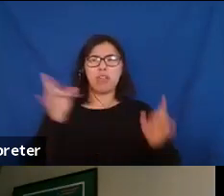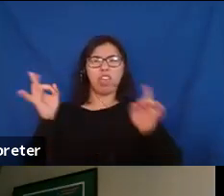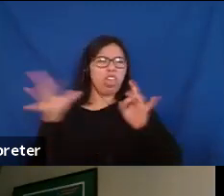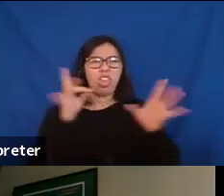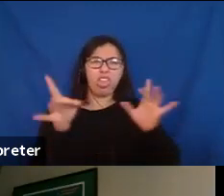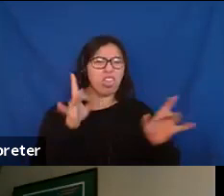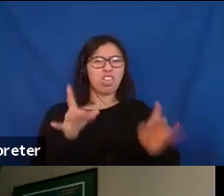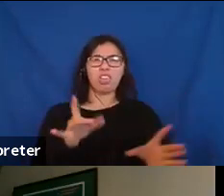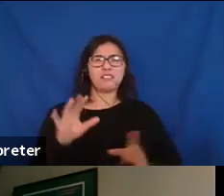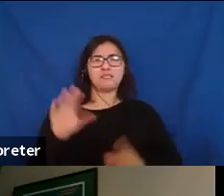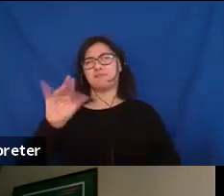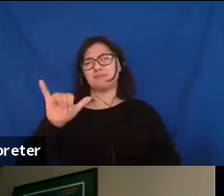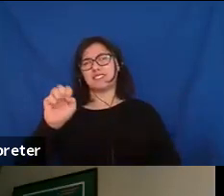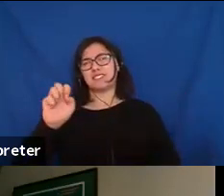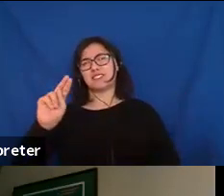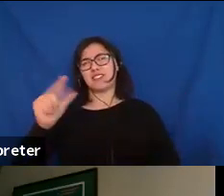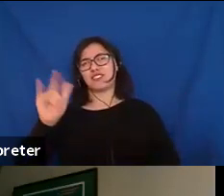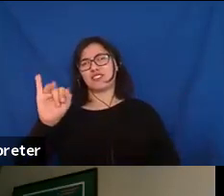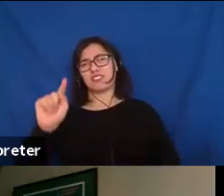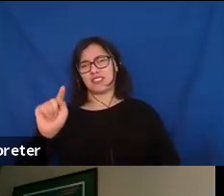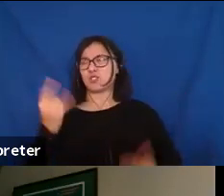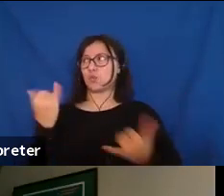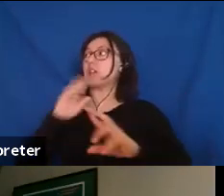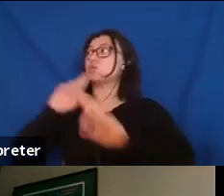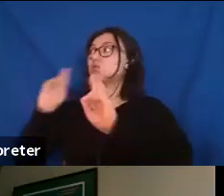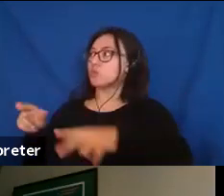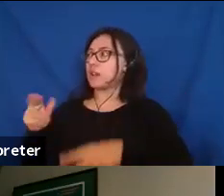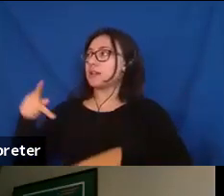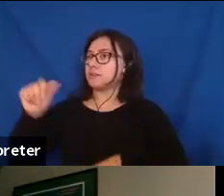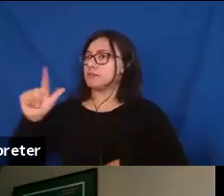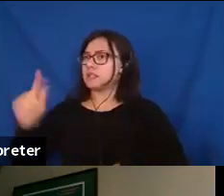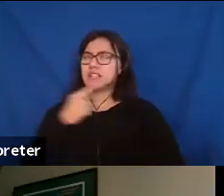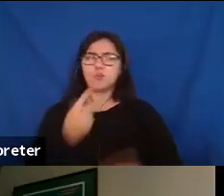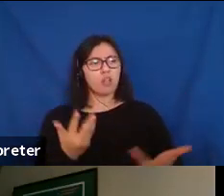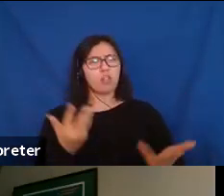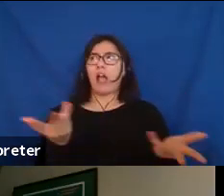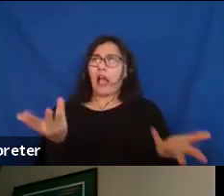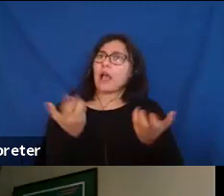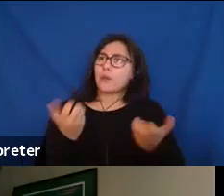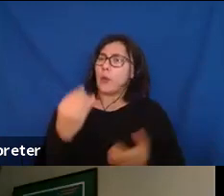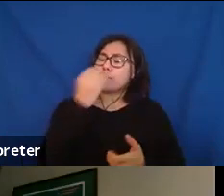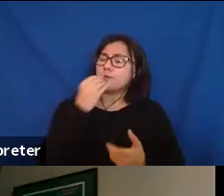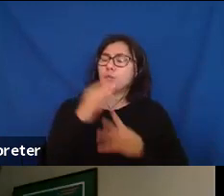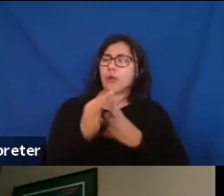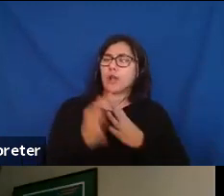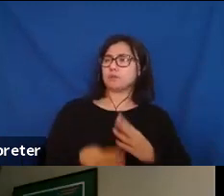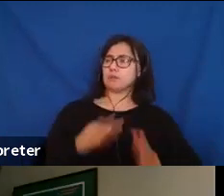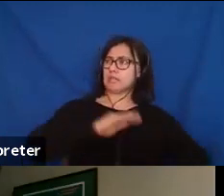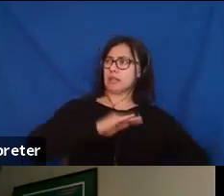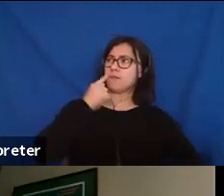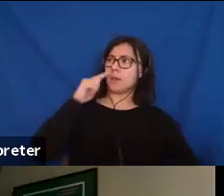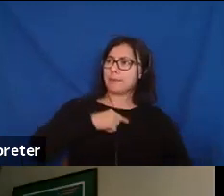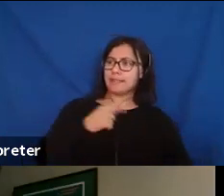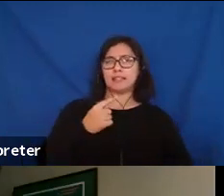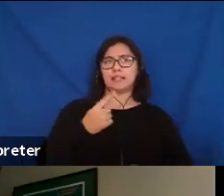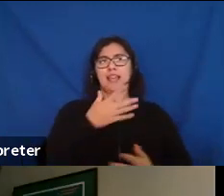her experience that she's responding to Paul now. And she's saying, well, she wants some food options that meets her needs. And she's looking at